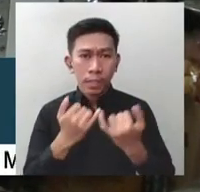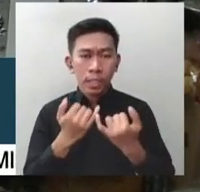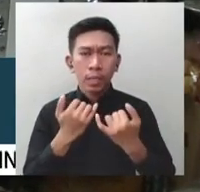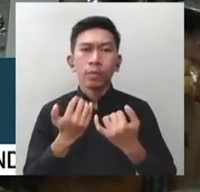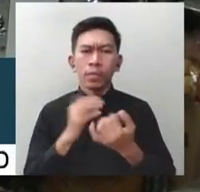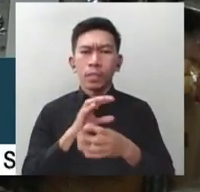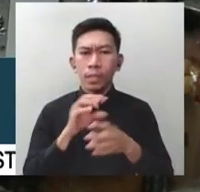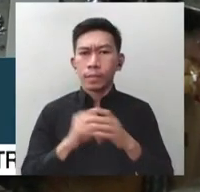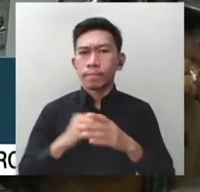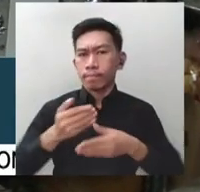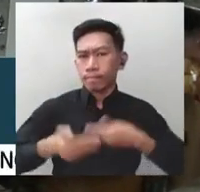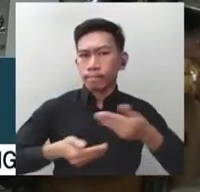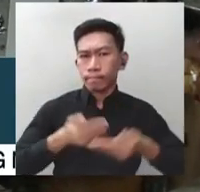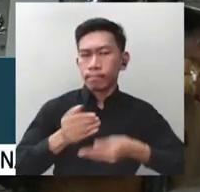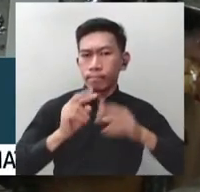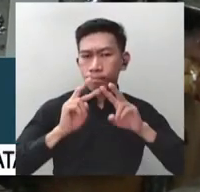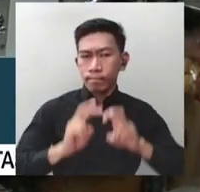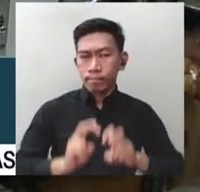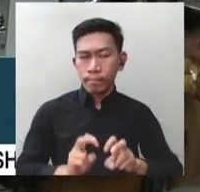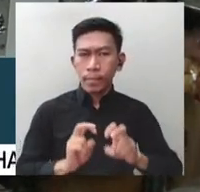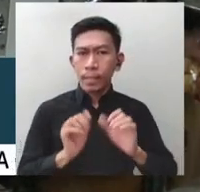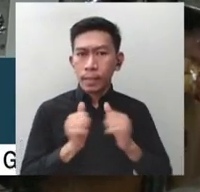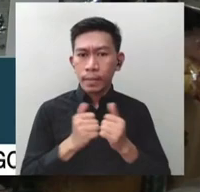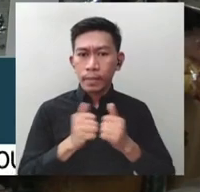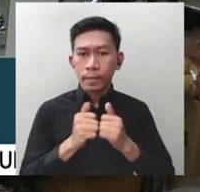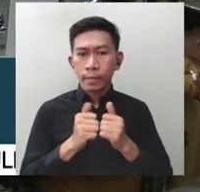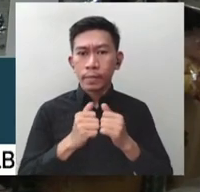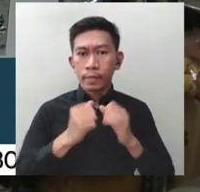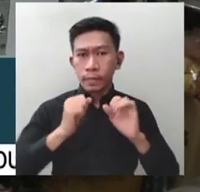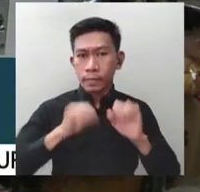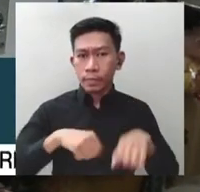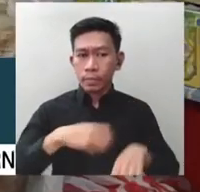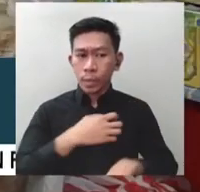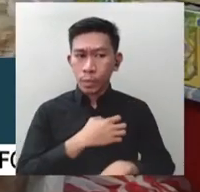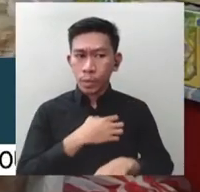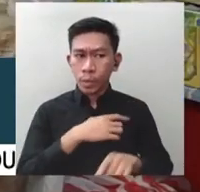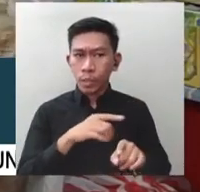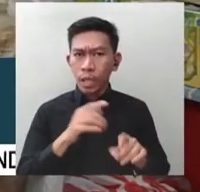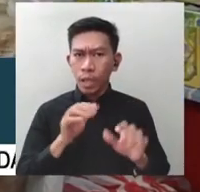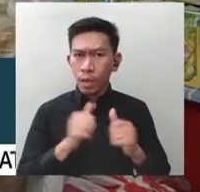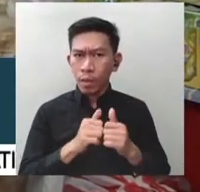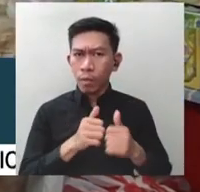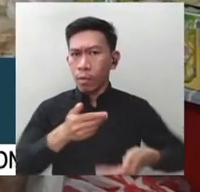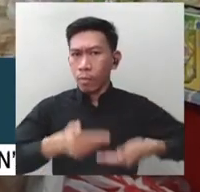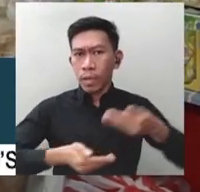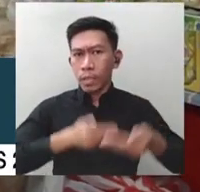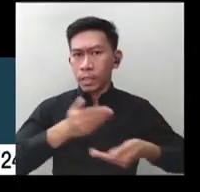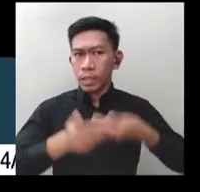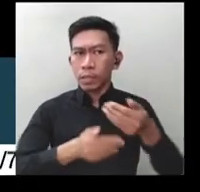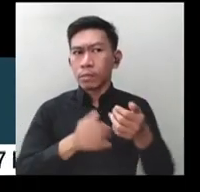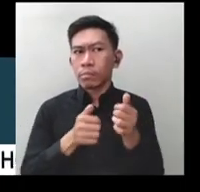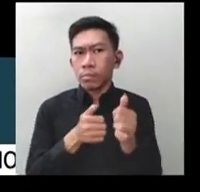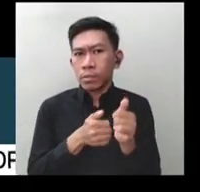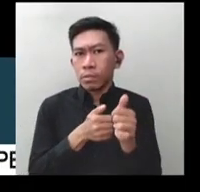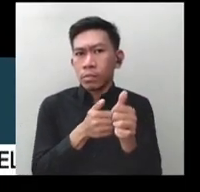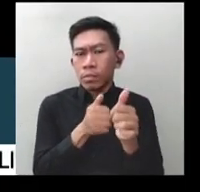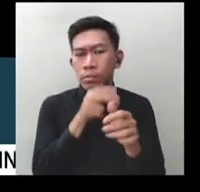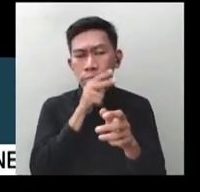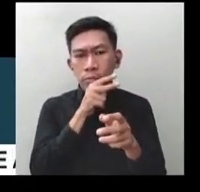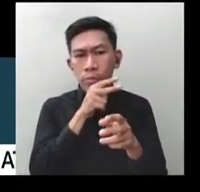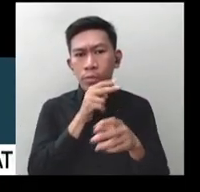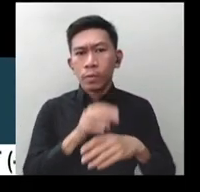ongoing investigation, Ms. Carmina, on how this police officer were able to conduct this police operation under civilian